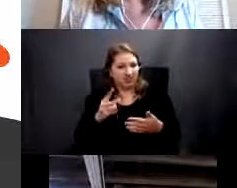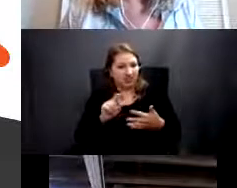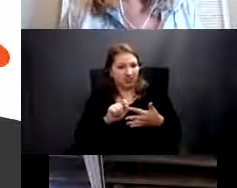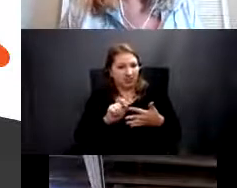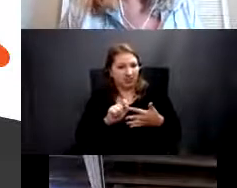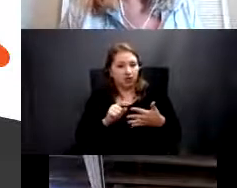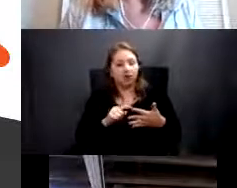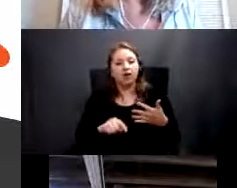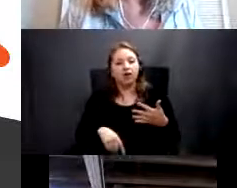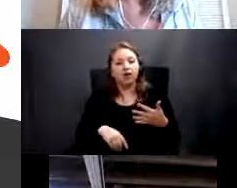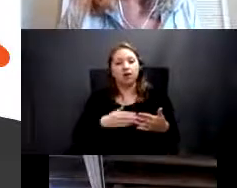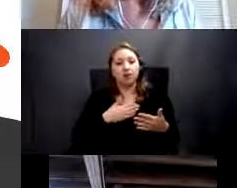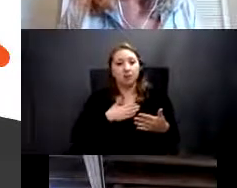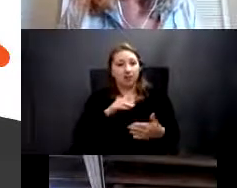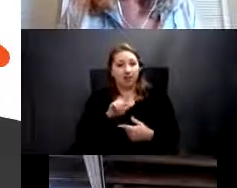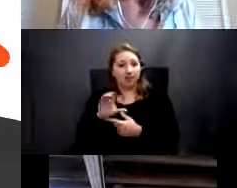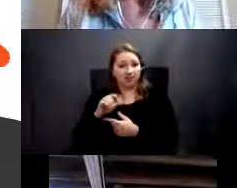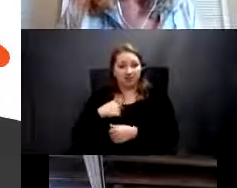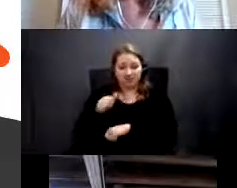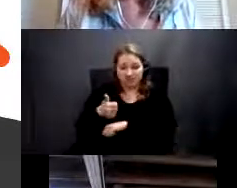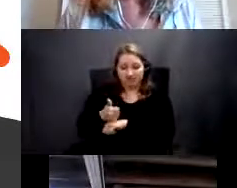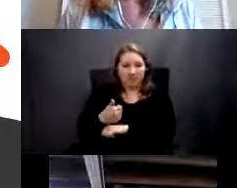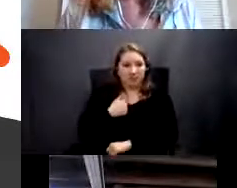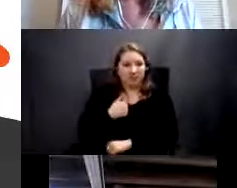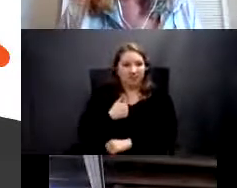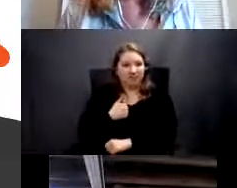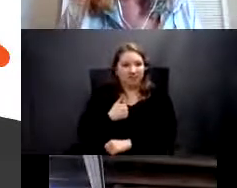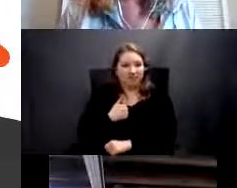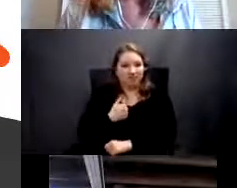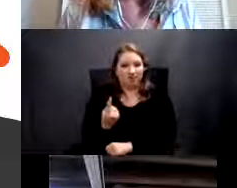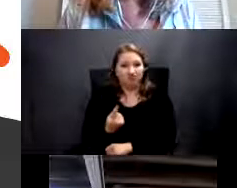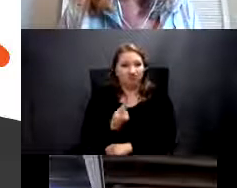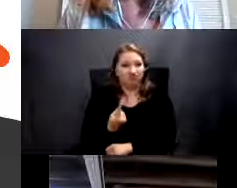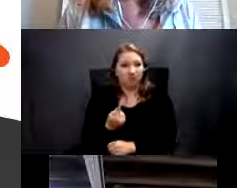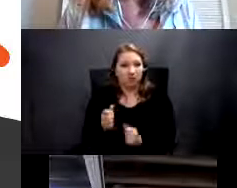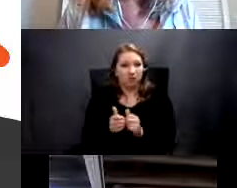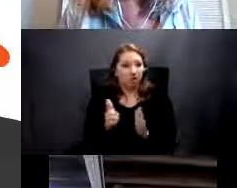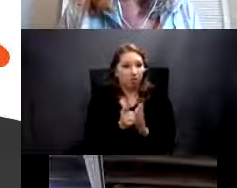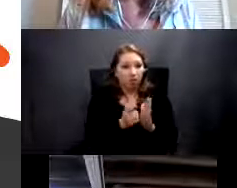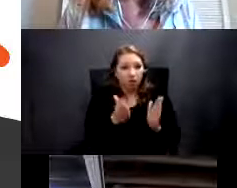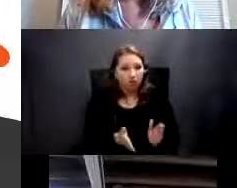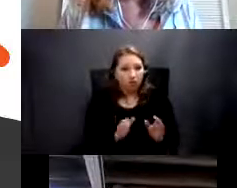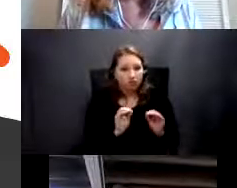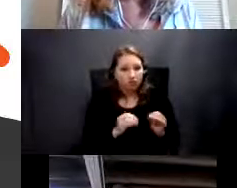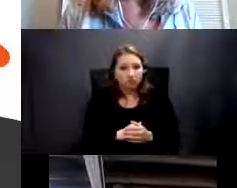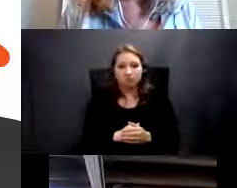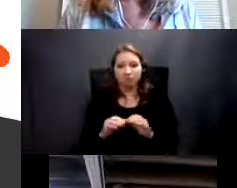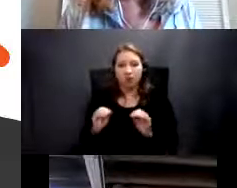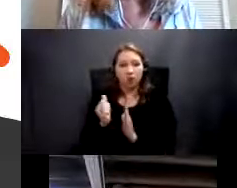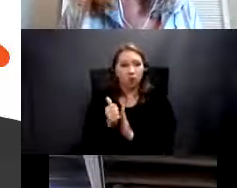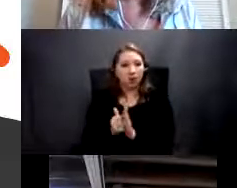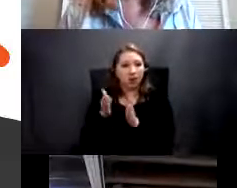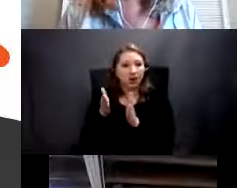my LLC by myself without a lawyer or an accountant to start